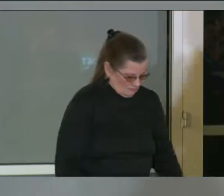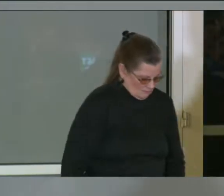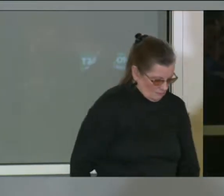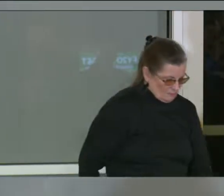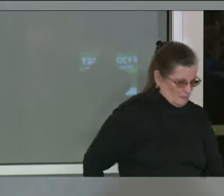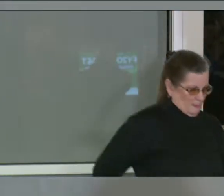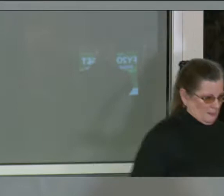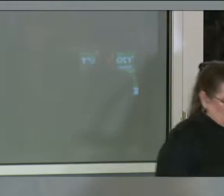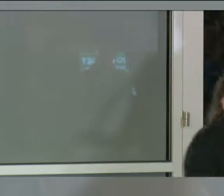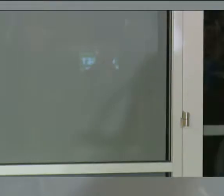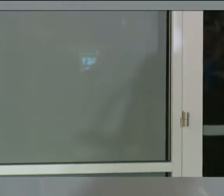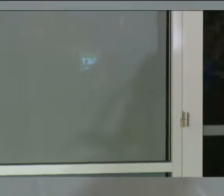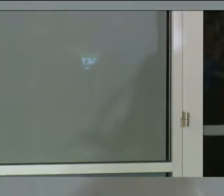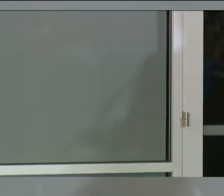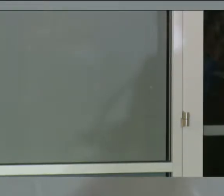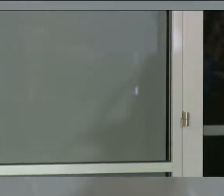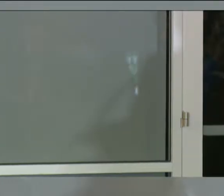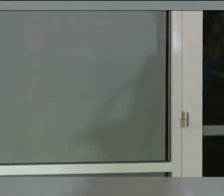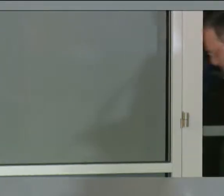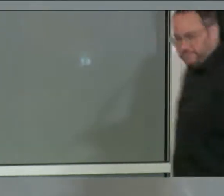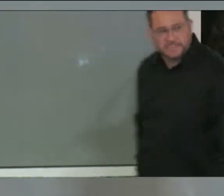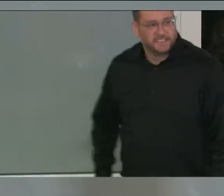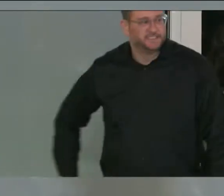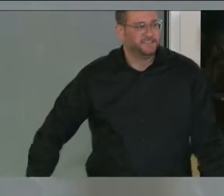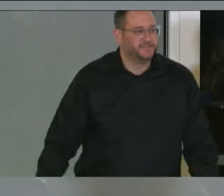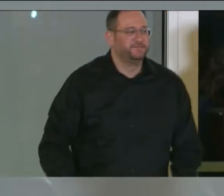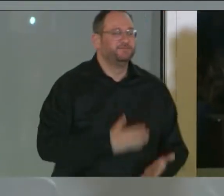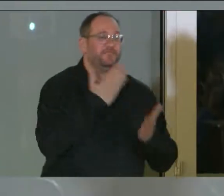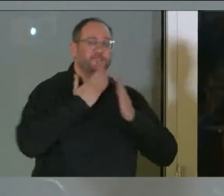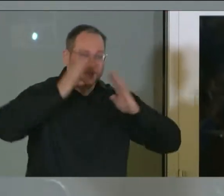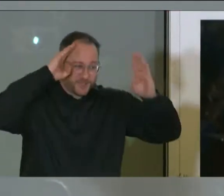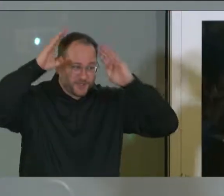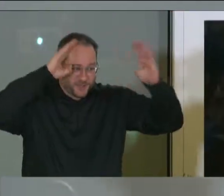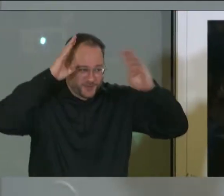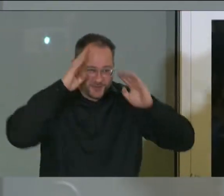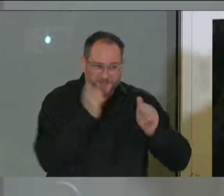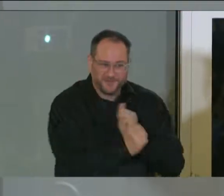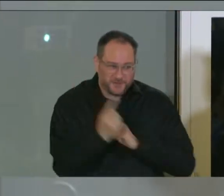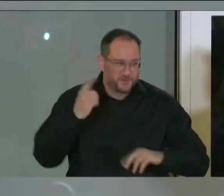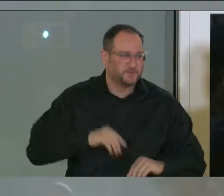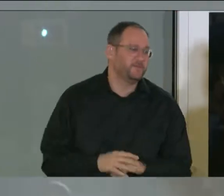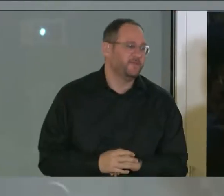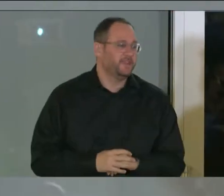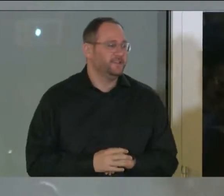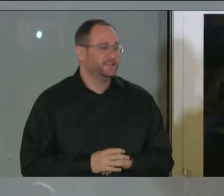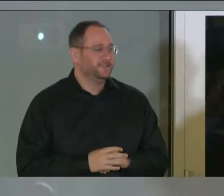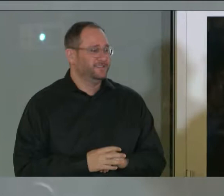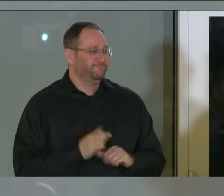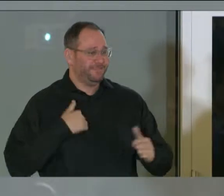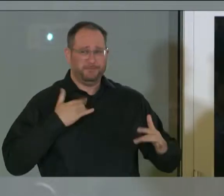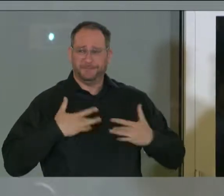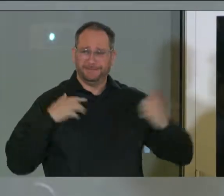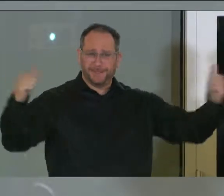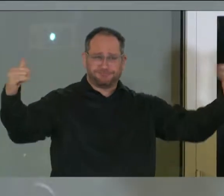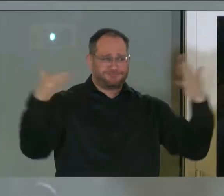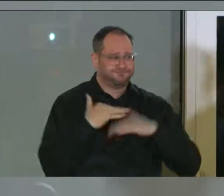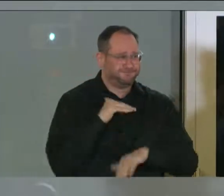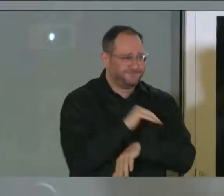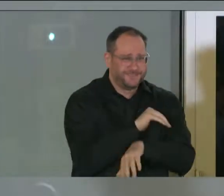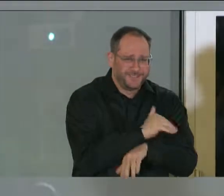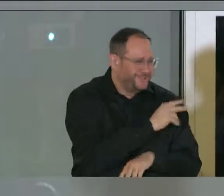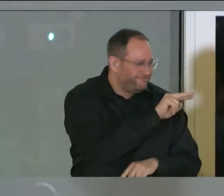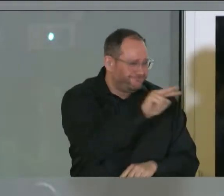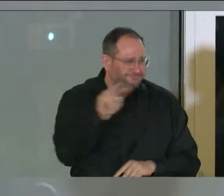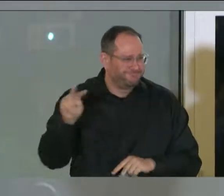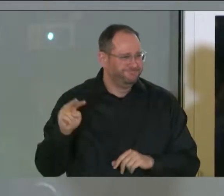Well, hello, everybody. It's really great to see you all here at beautiful Roosevelt Senior